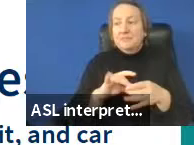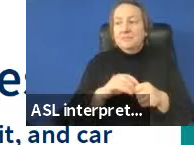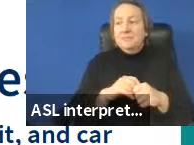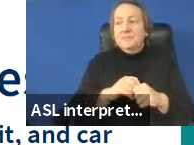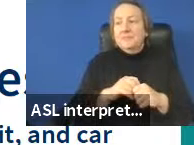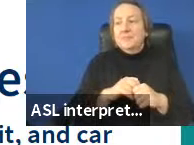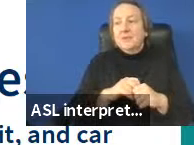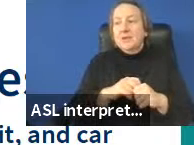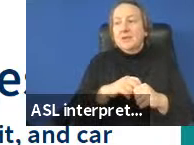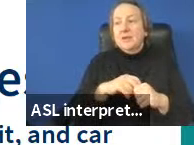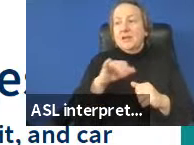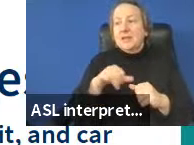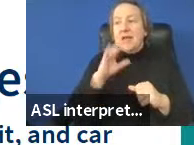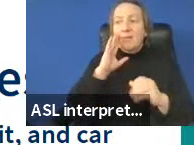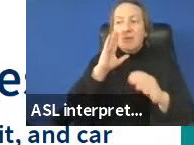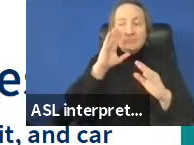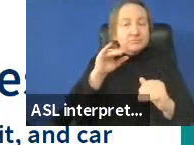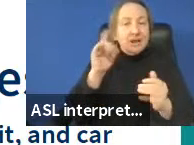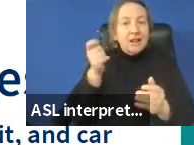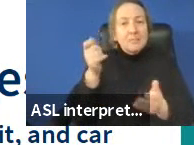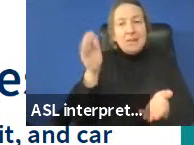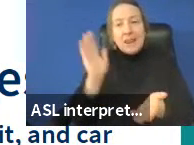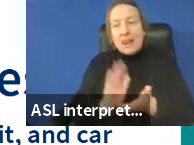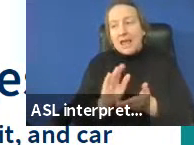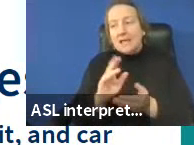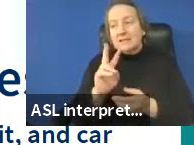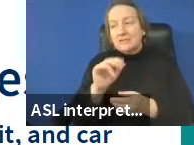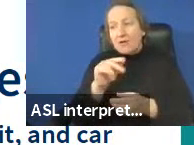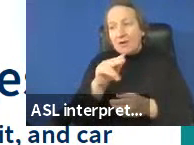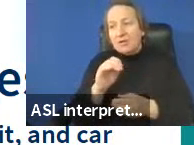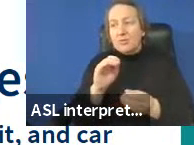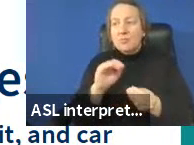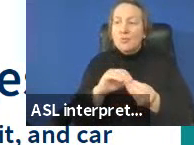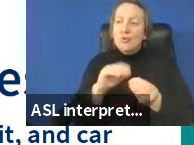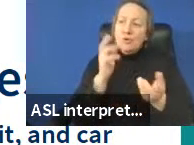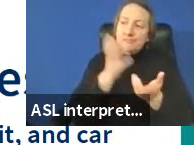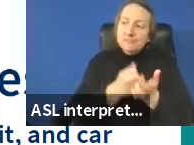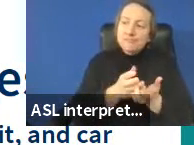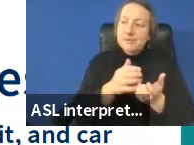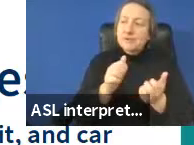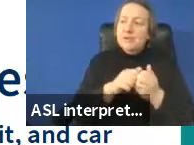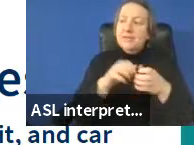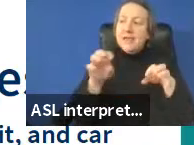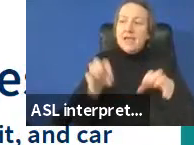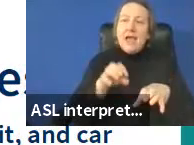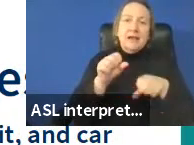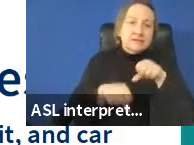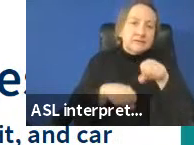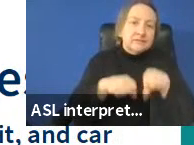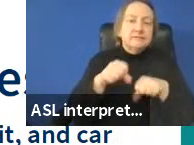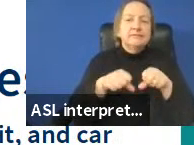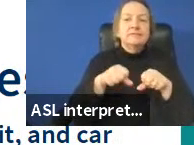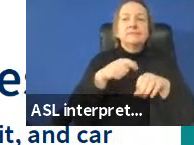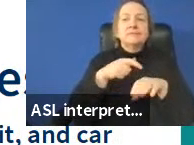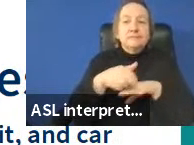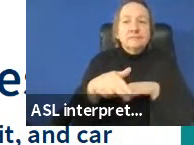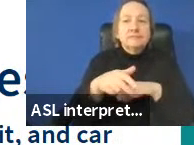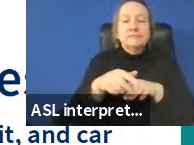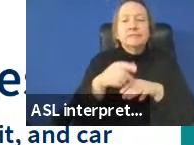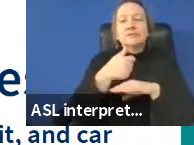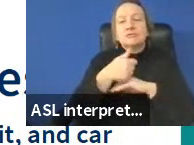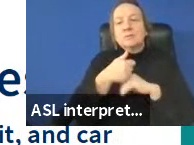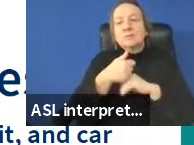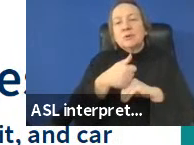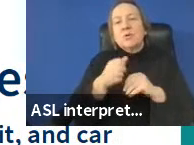that would be anticipated to be a little bit lower volume, maybe more suitable for active transportation or